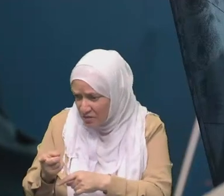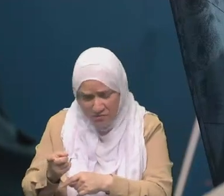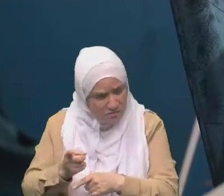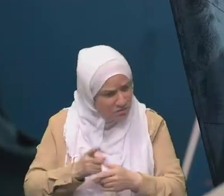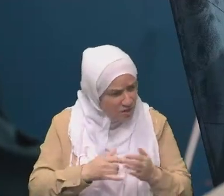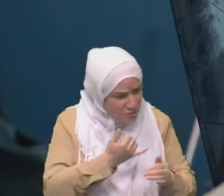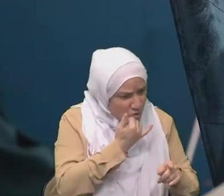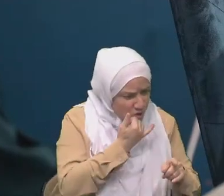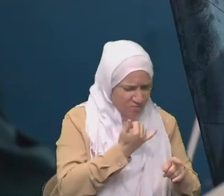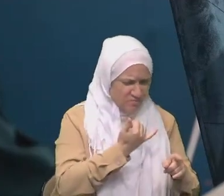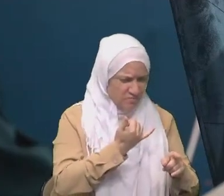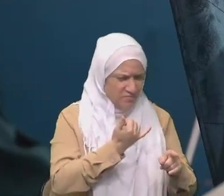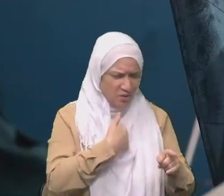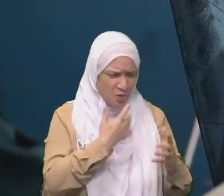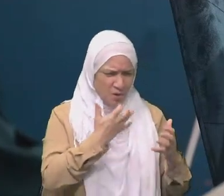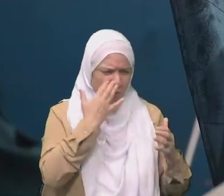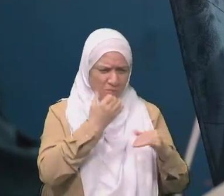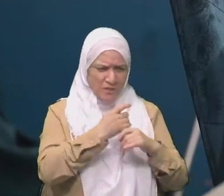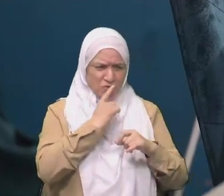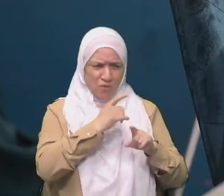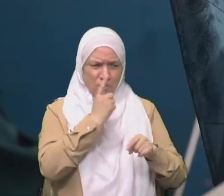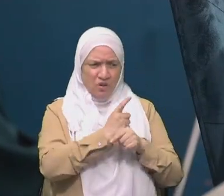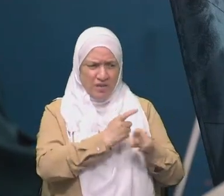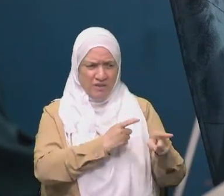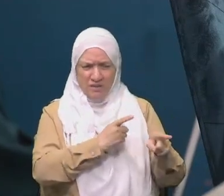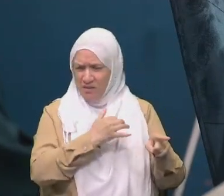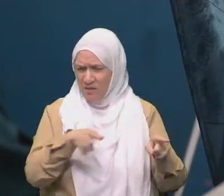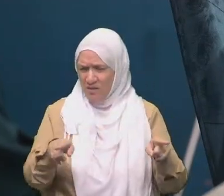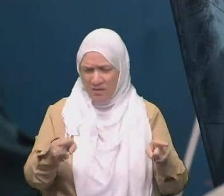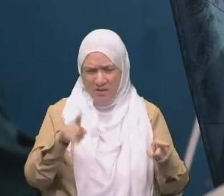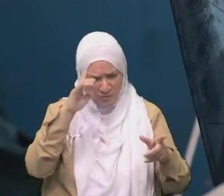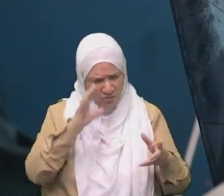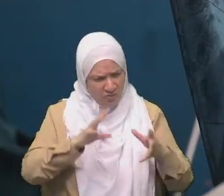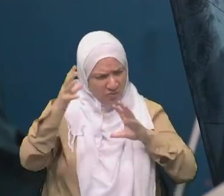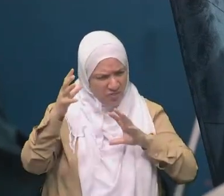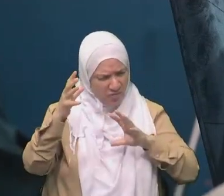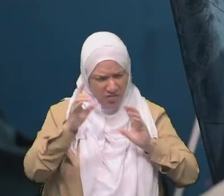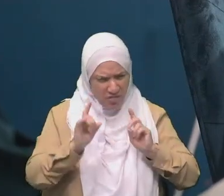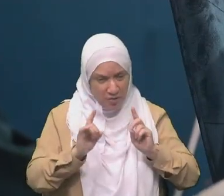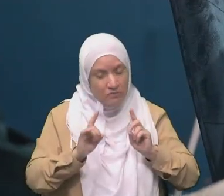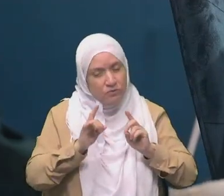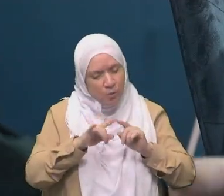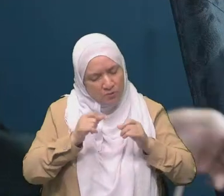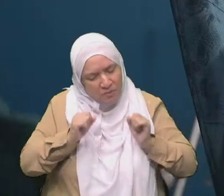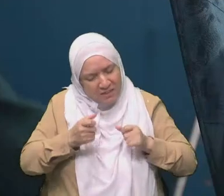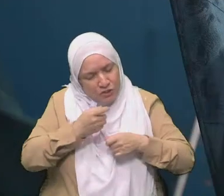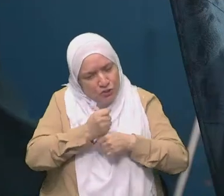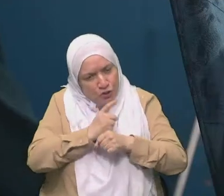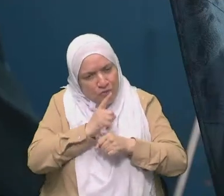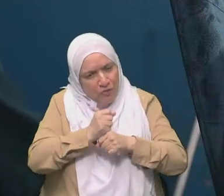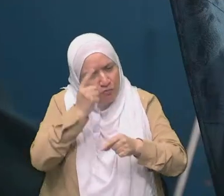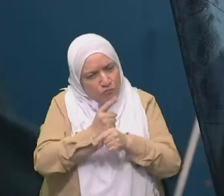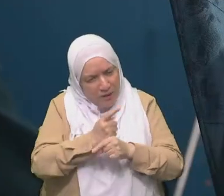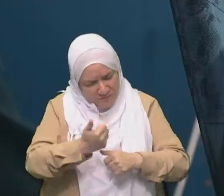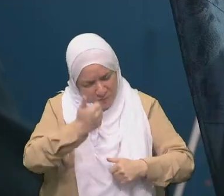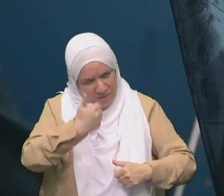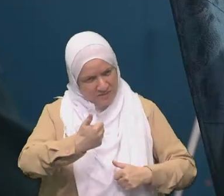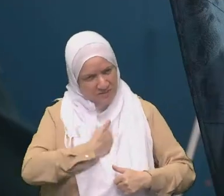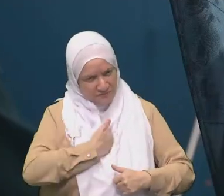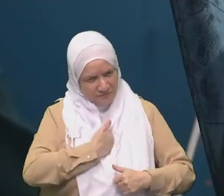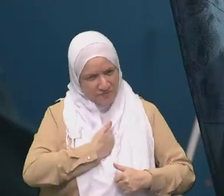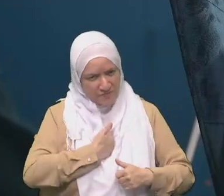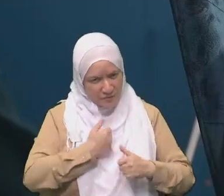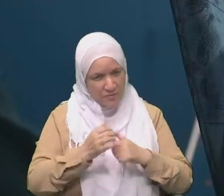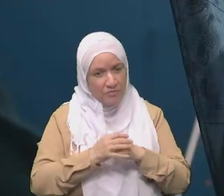and we fashioned our own, you know, understanding of what's appropriate, what is inappropriate. But that goes again to the same problem. He goes,